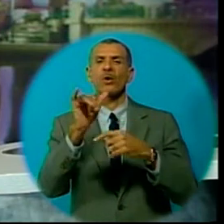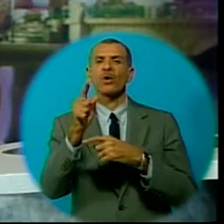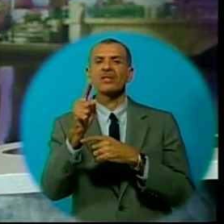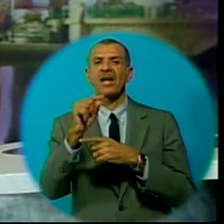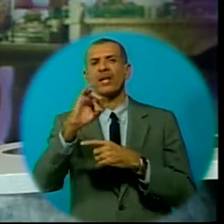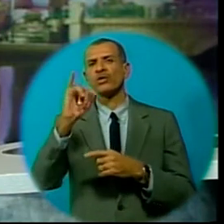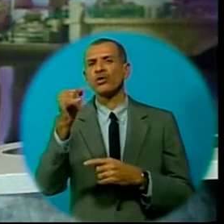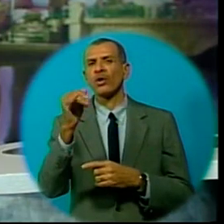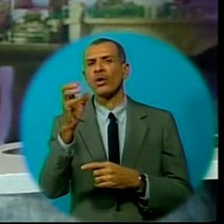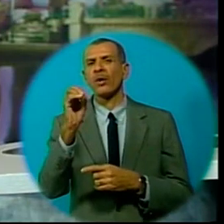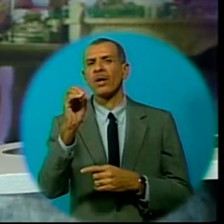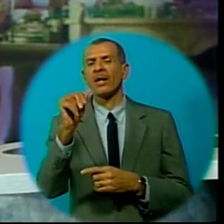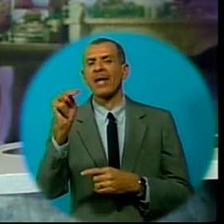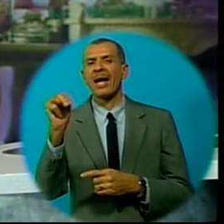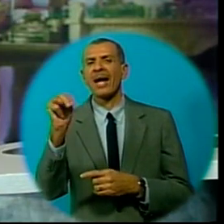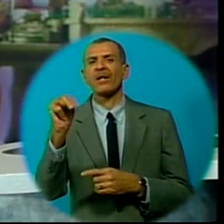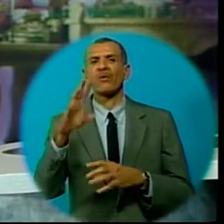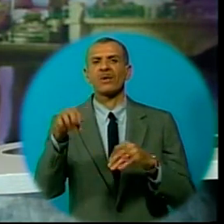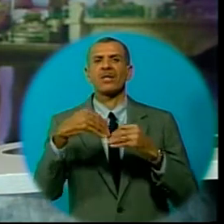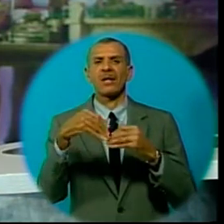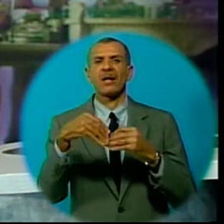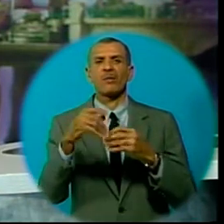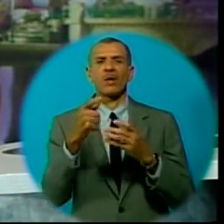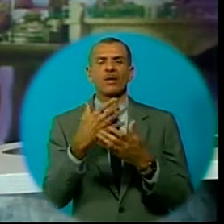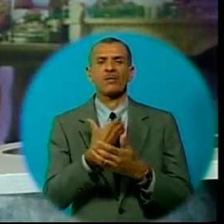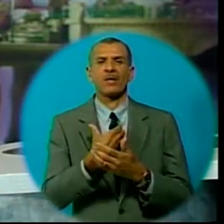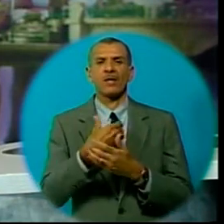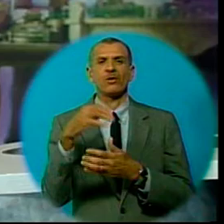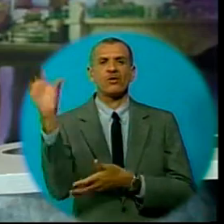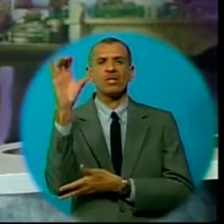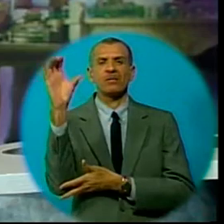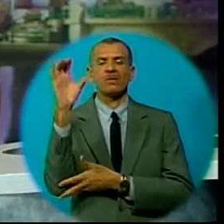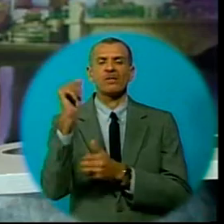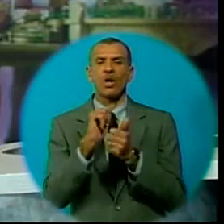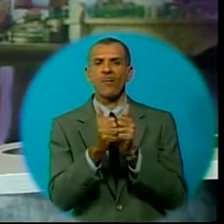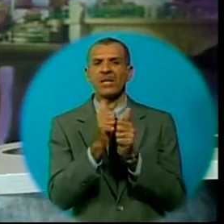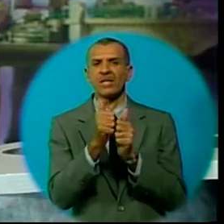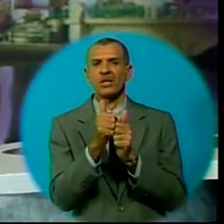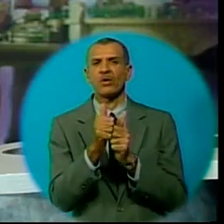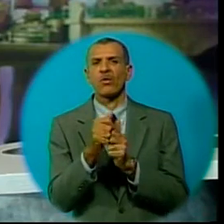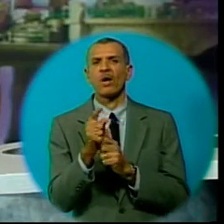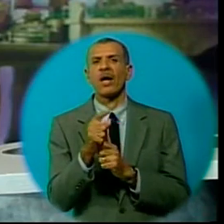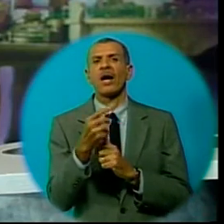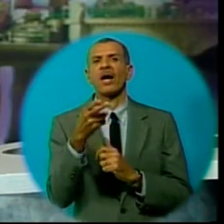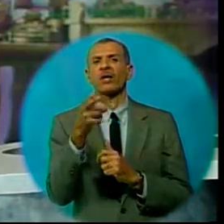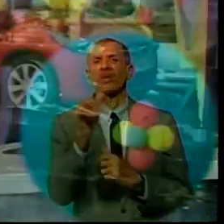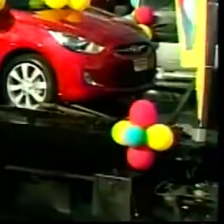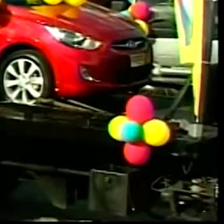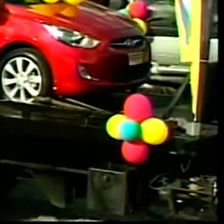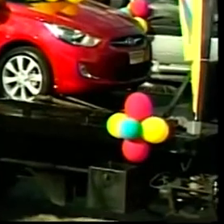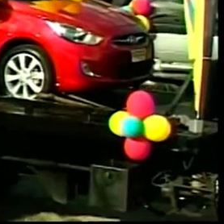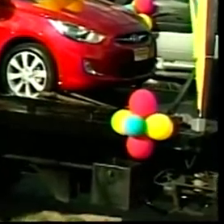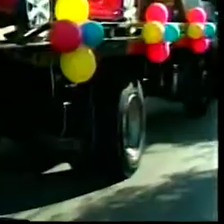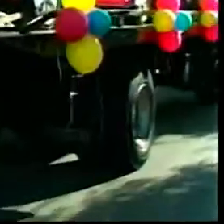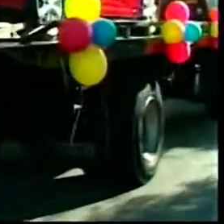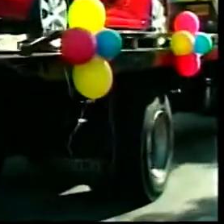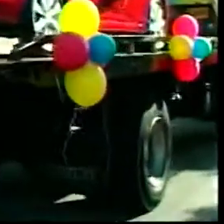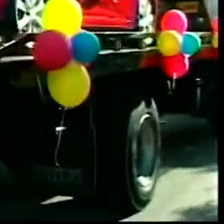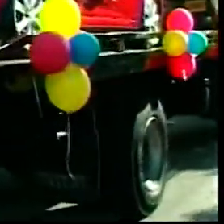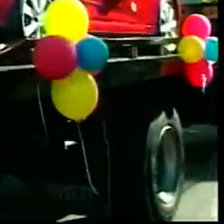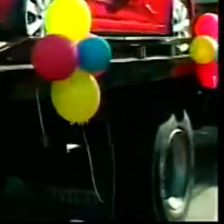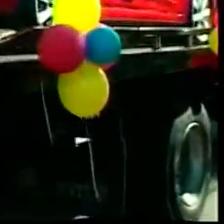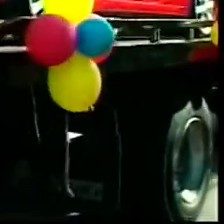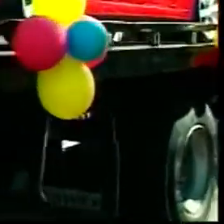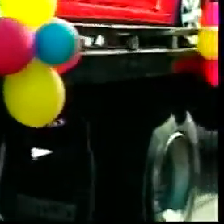lucky winner of Courts Barbados Make-A-Wish Christmas competition. Her prize, a Hyundai Accent. A motorcade was staged